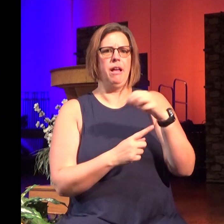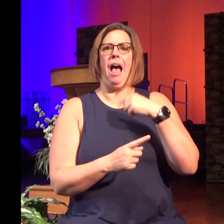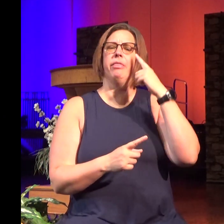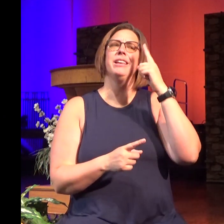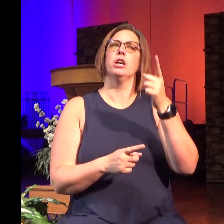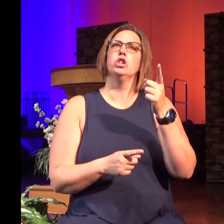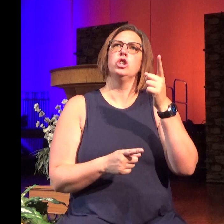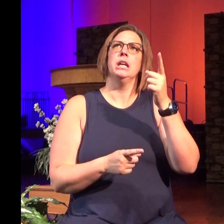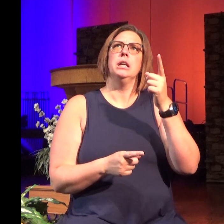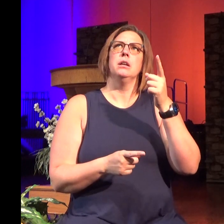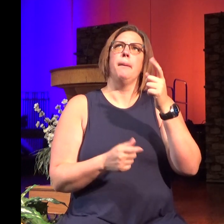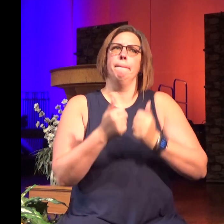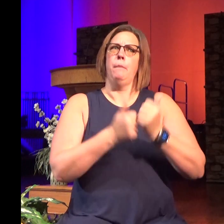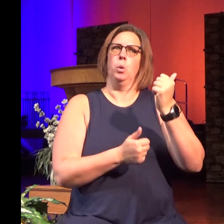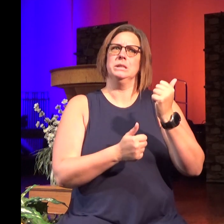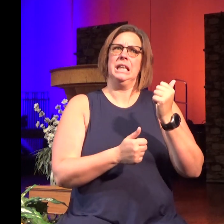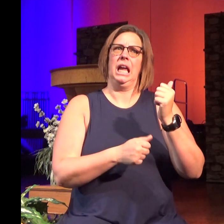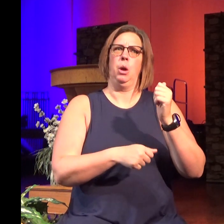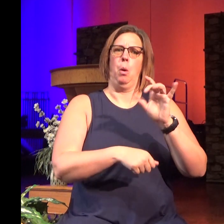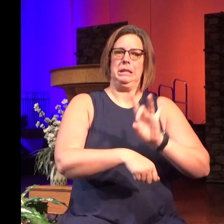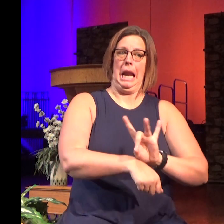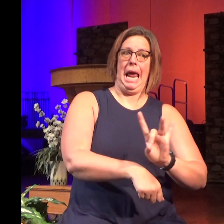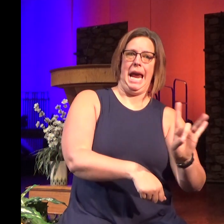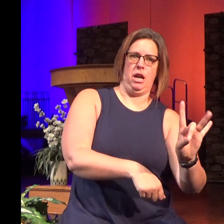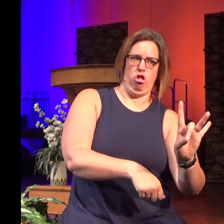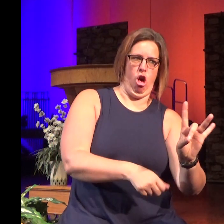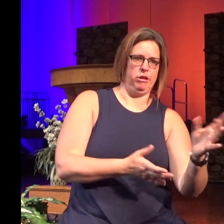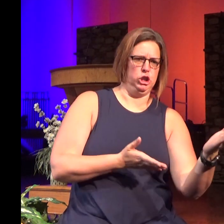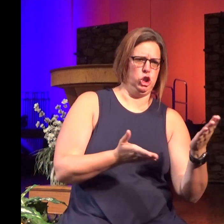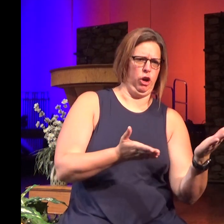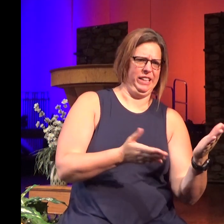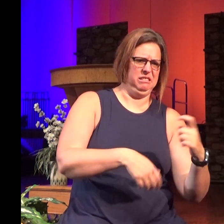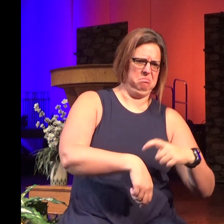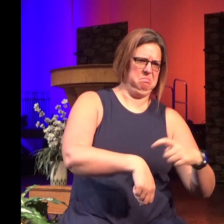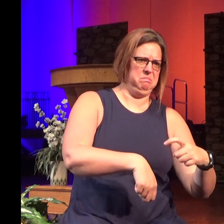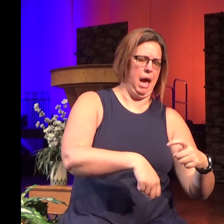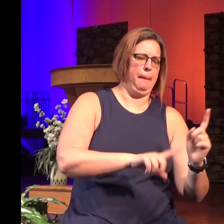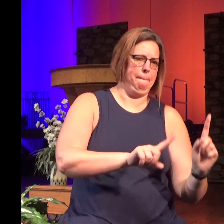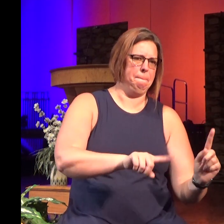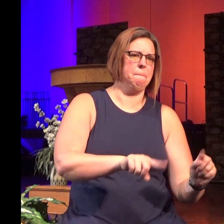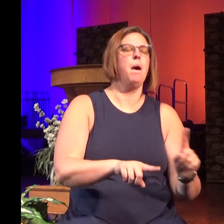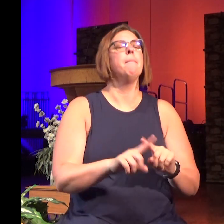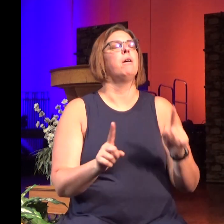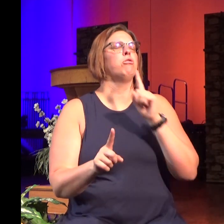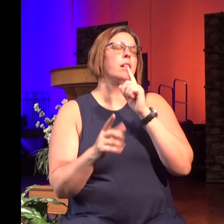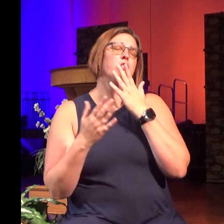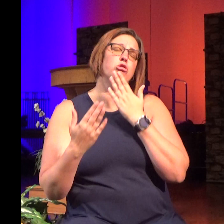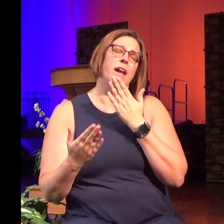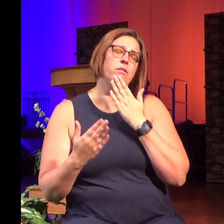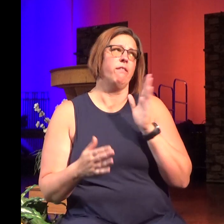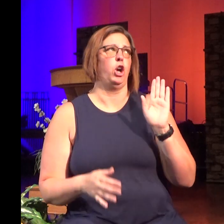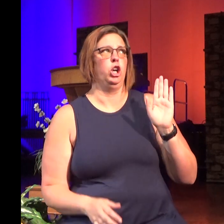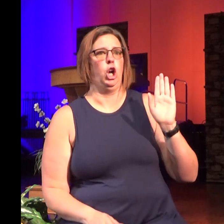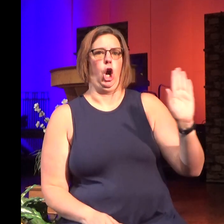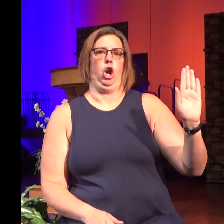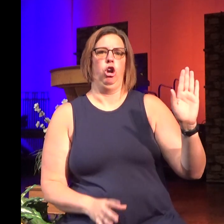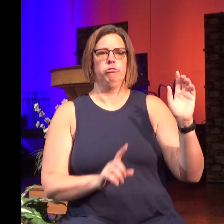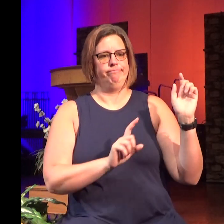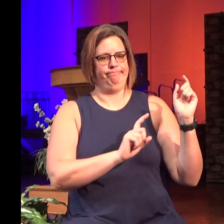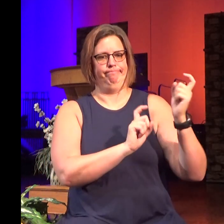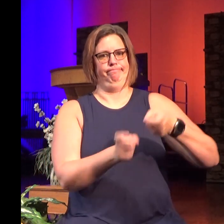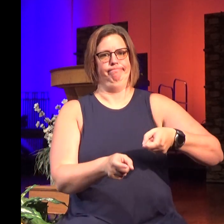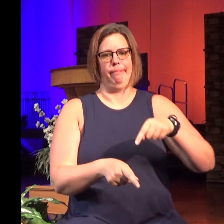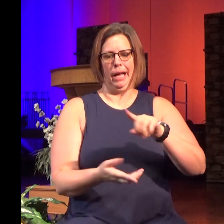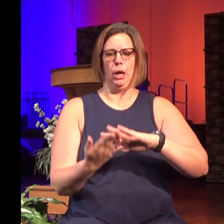community. I believe was mostly an 8 o'clock attendee, and we are so grateful for her and for her contribution to our